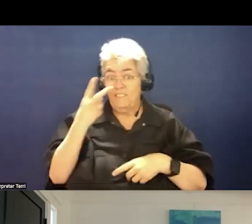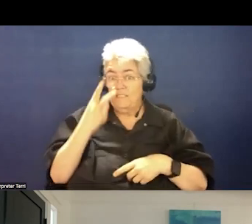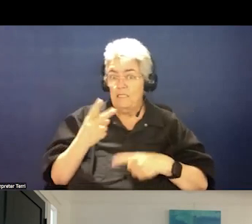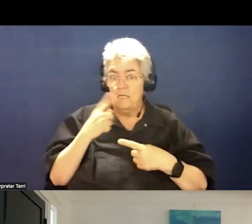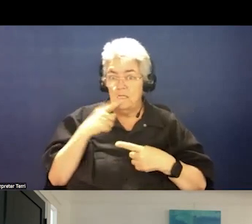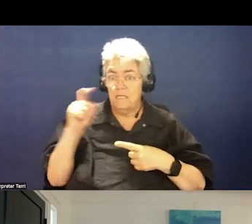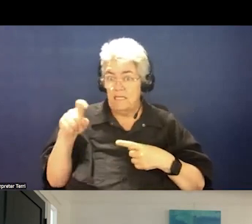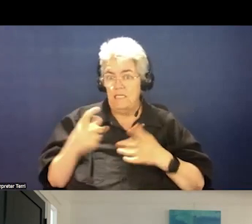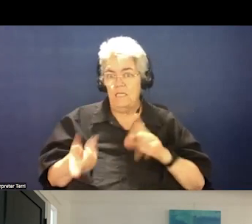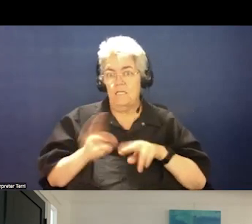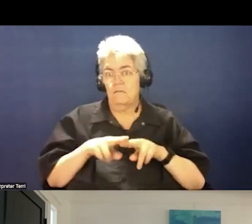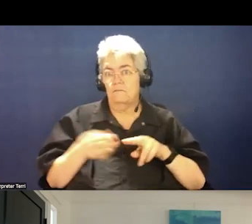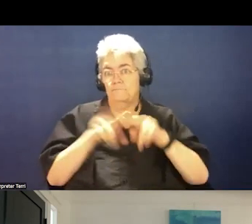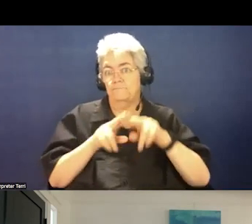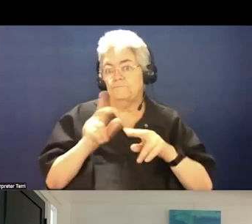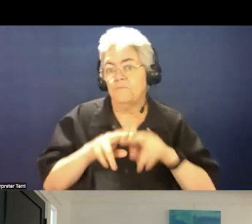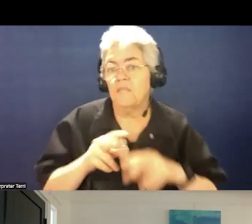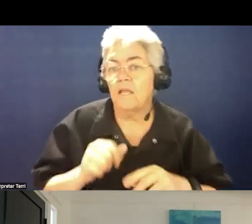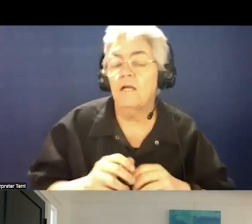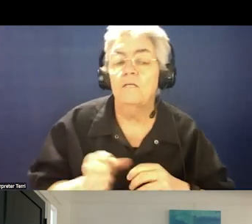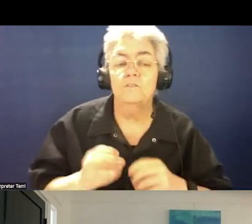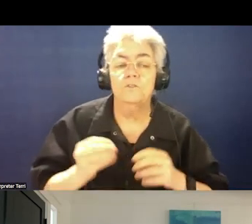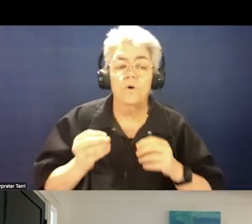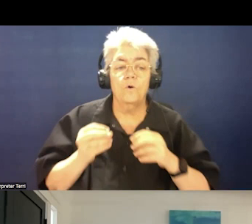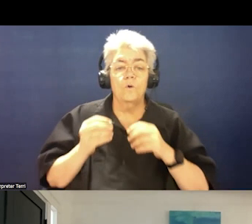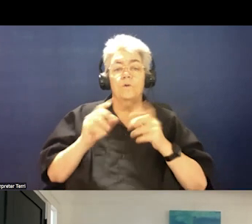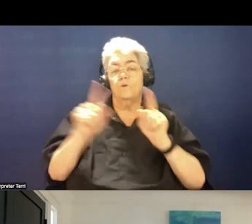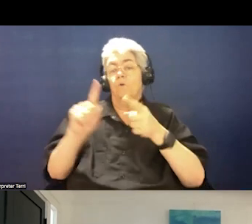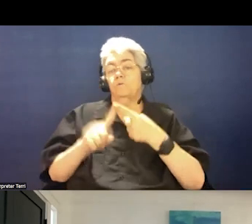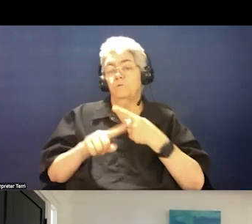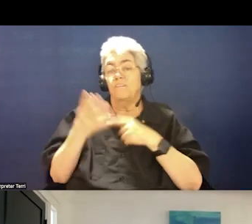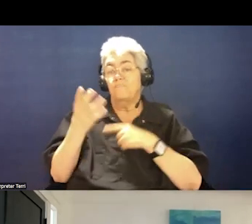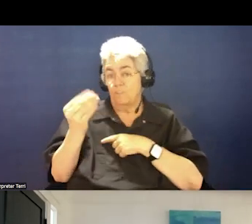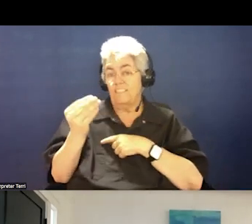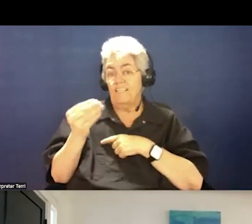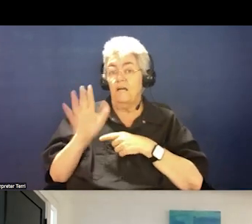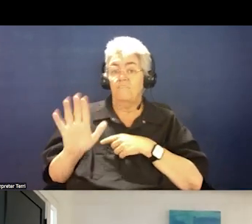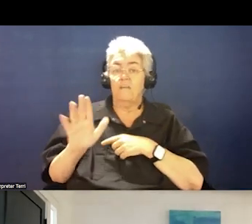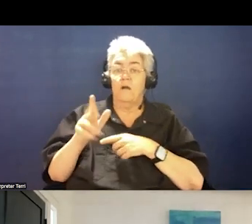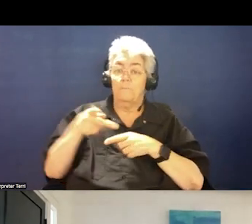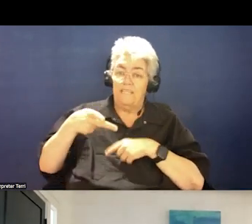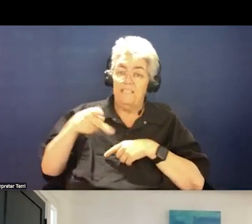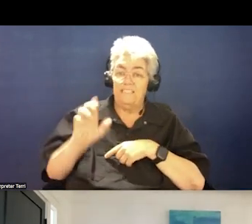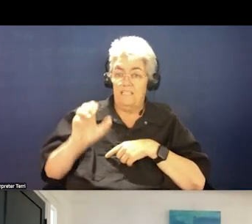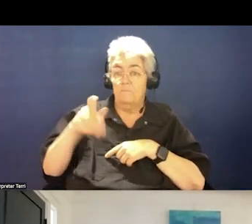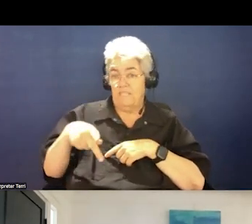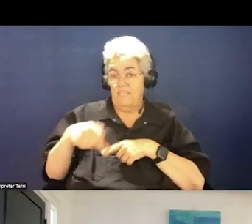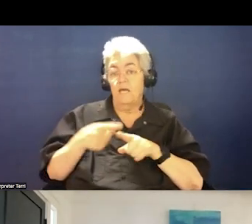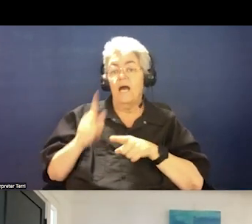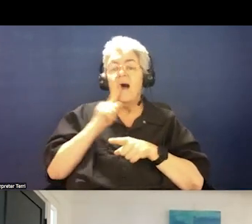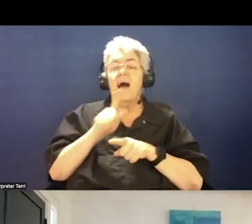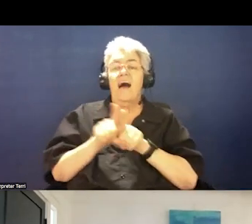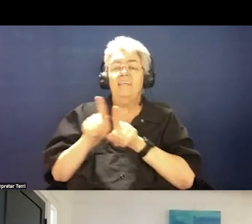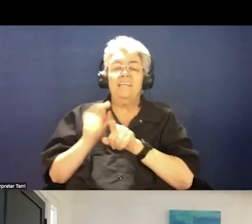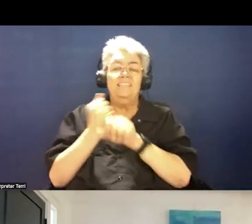to addressing those behavioral health needs, to going into 14 of their primary care practices from a telehealth perspective to